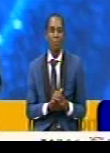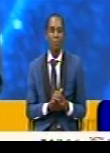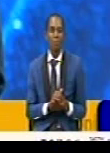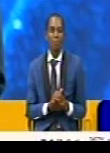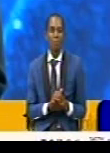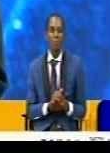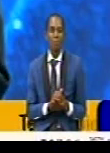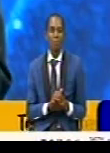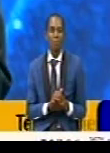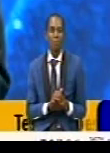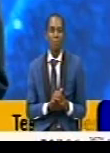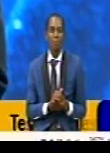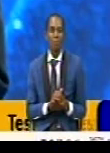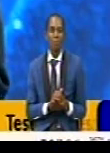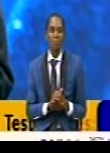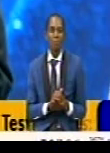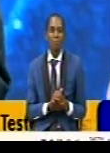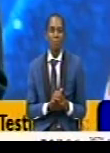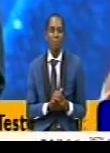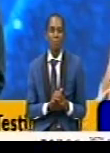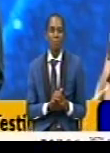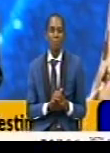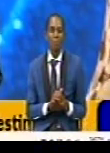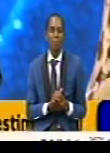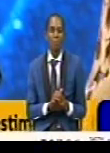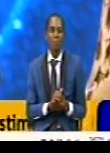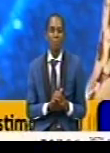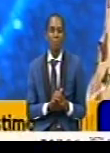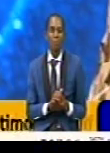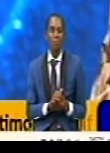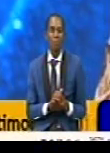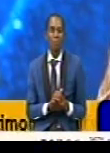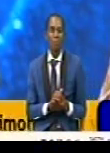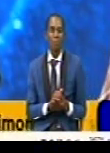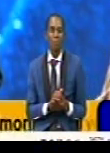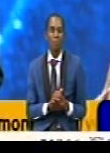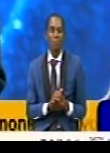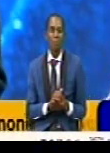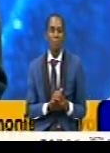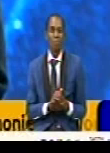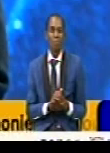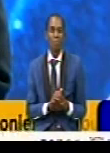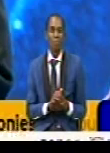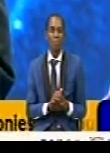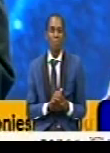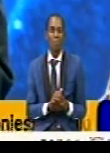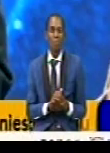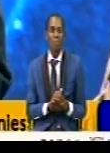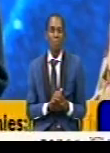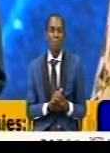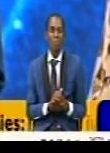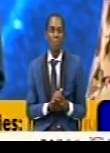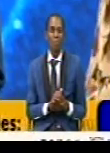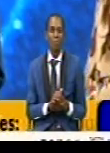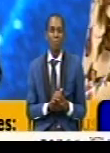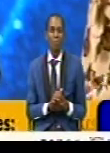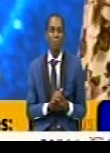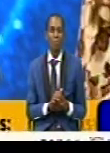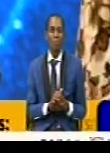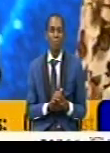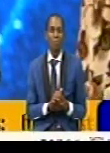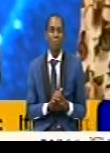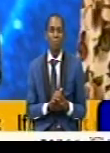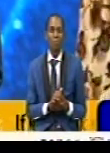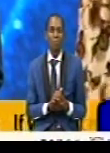dia ya la gwa na on ga nka nshi nwuru onwe sin na ekele chineke so nya lola ma ola ebre ya lo